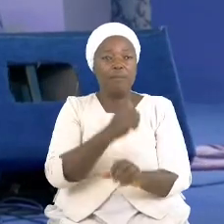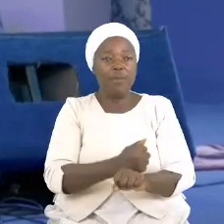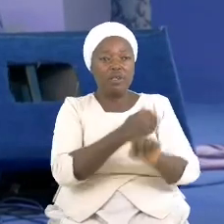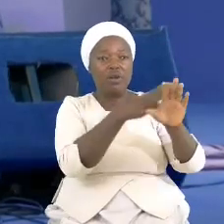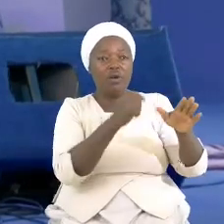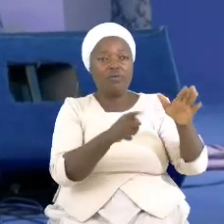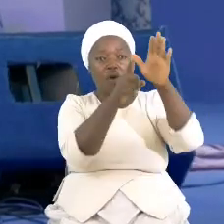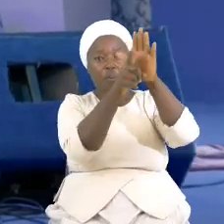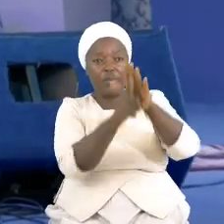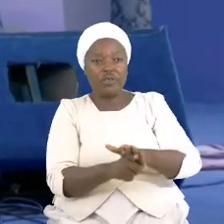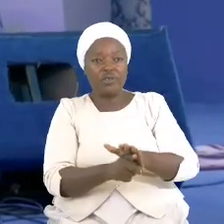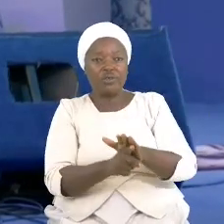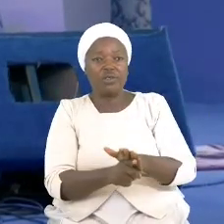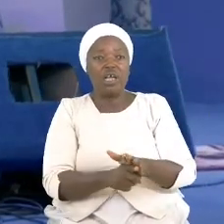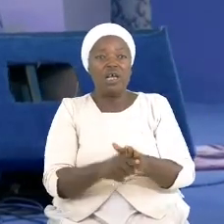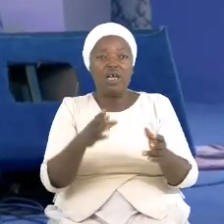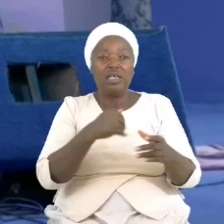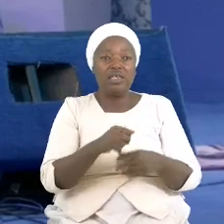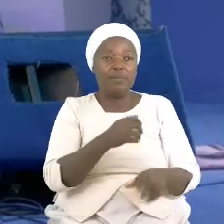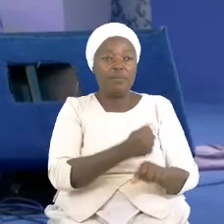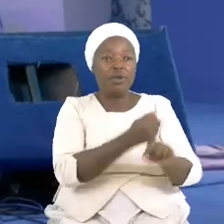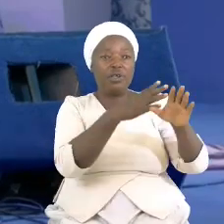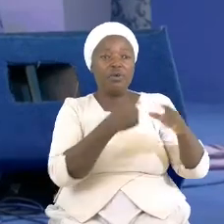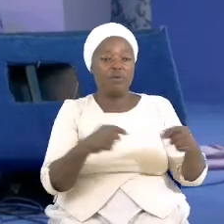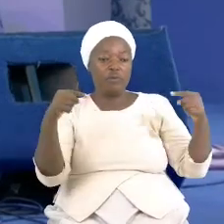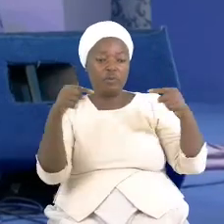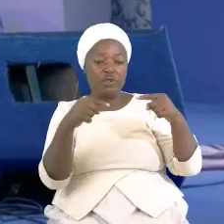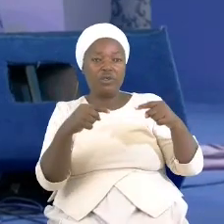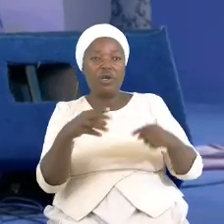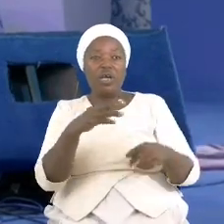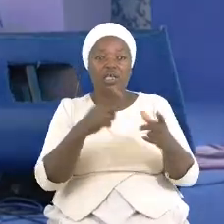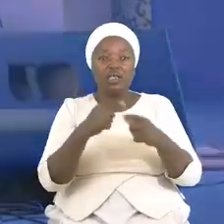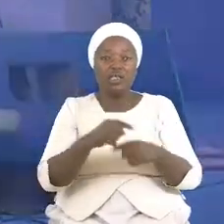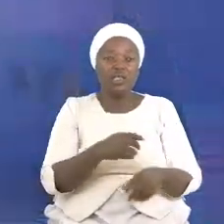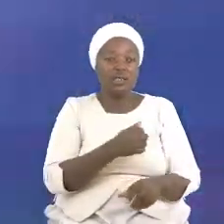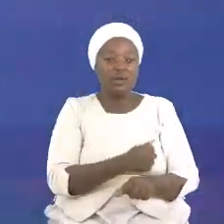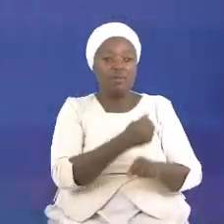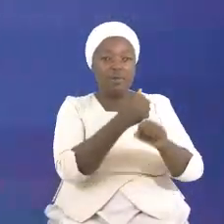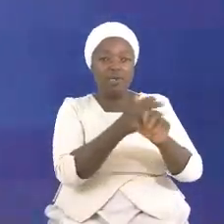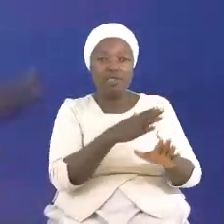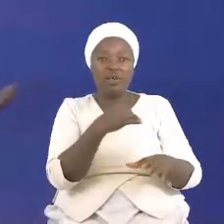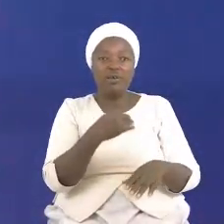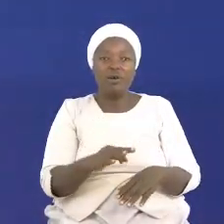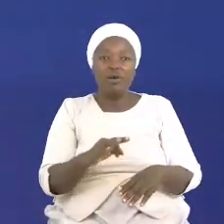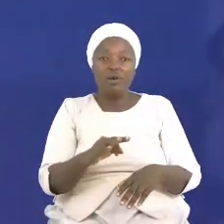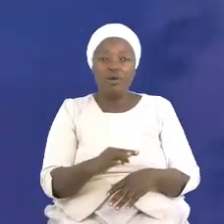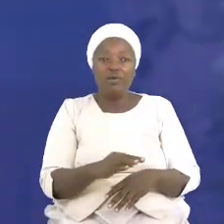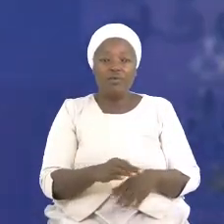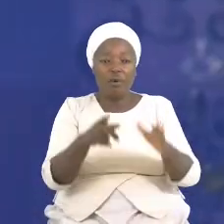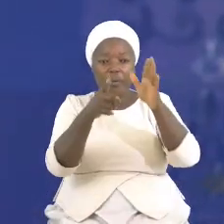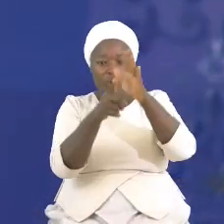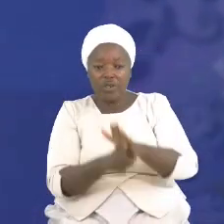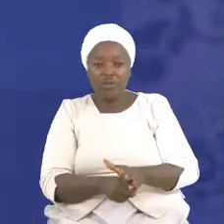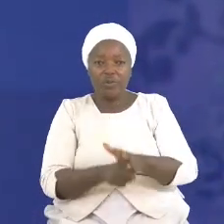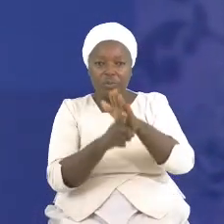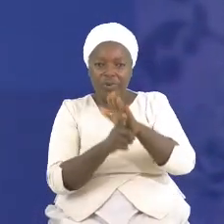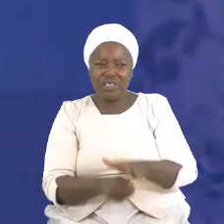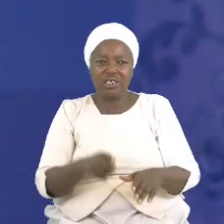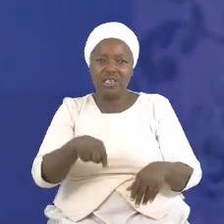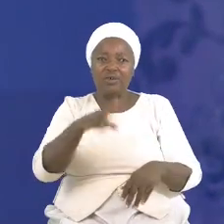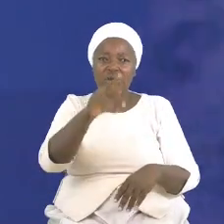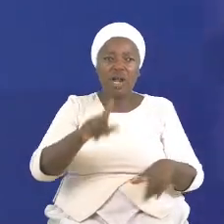mountain of opposition. Oppression pressing down your life. Oppression destroying your